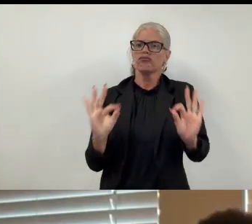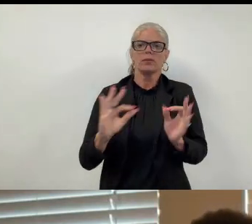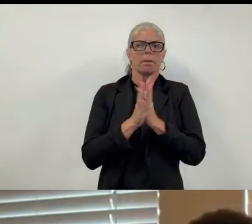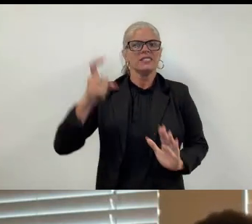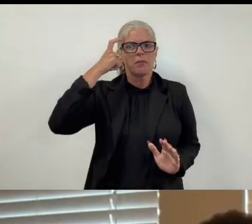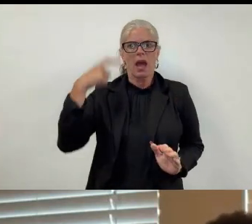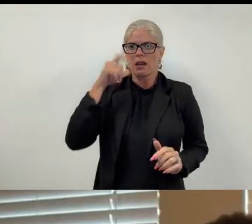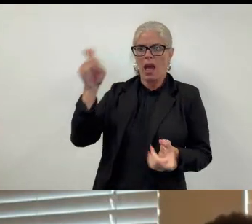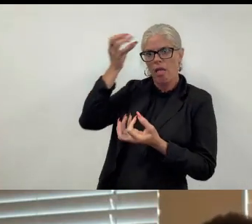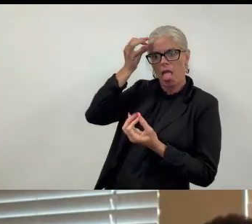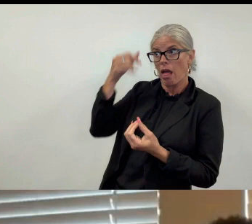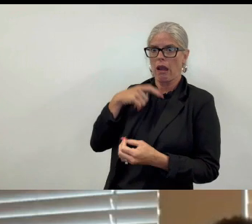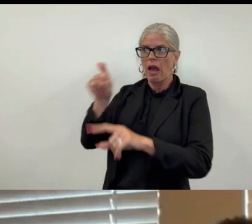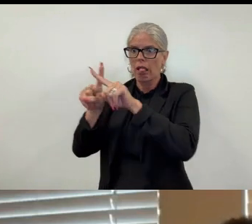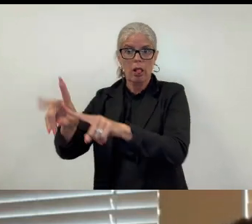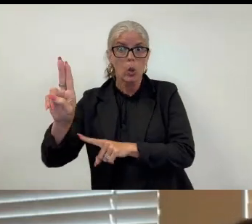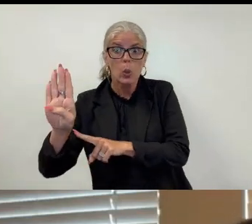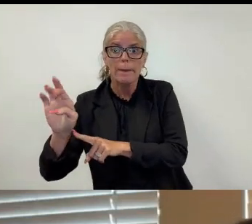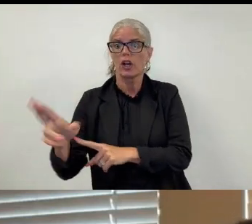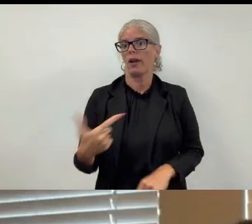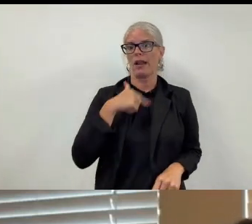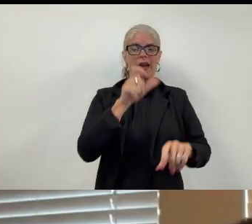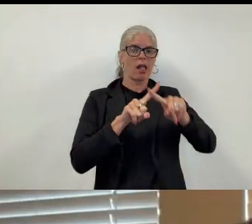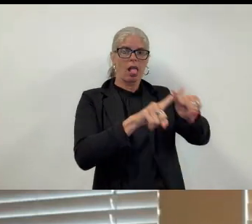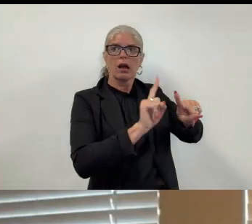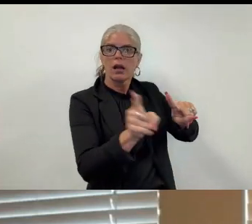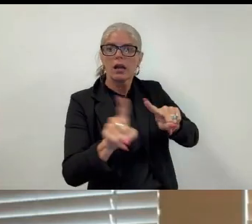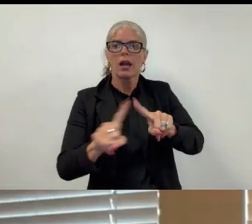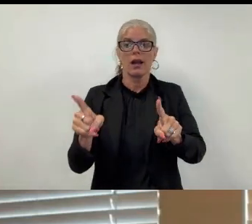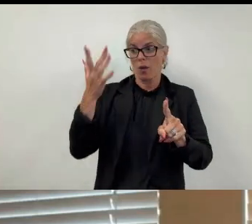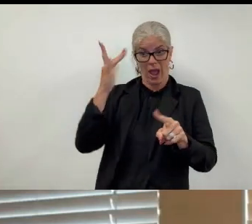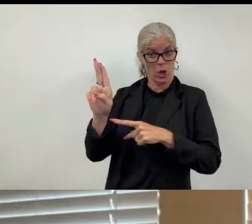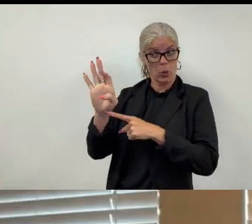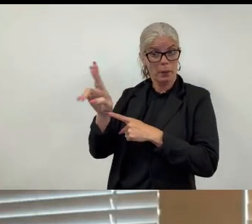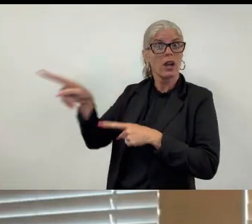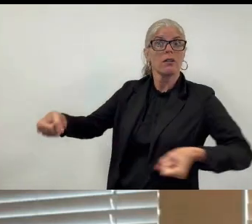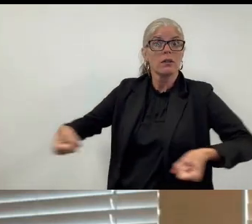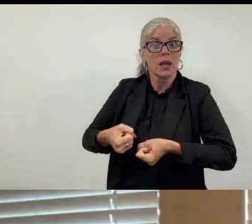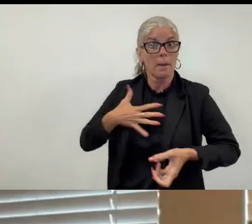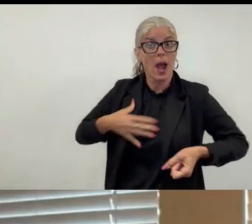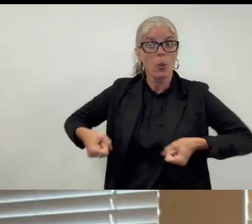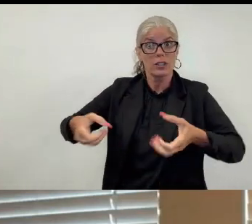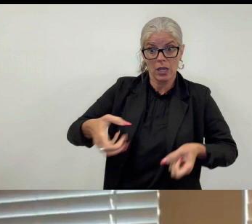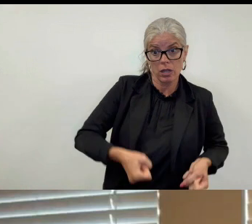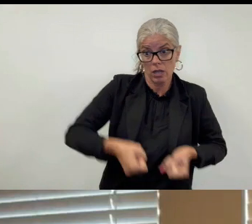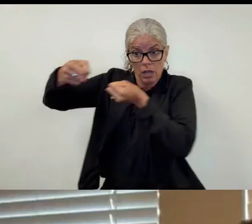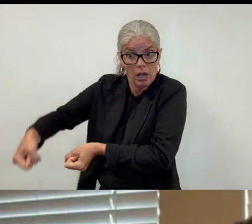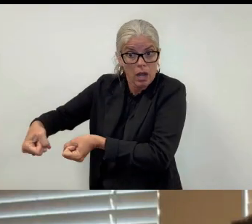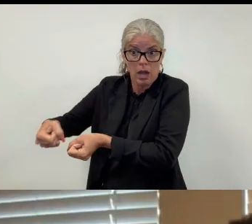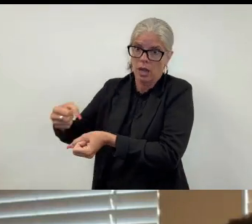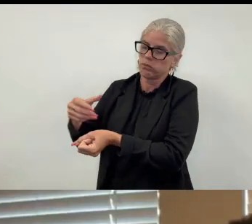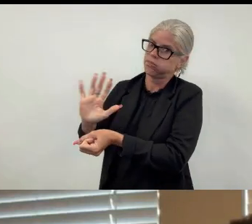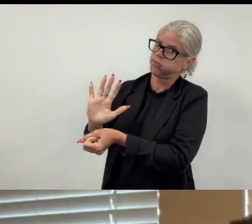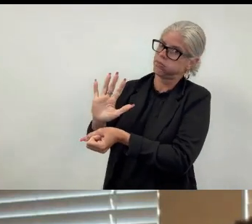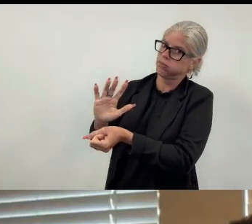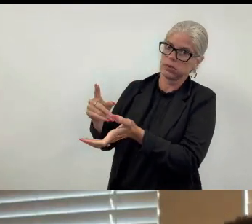somewhere else, that peace of mind of not having to constantly rely on an Uber driver to safely stow my folded wheelchair in the